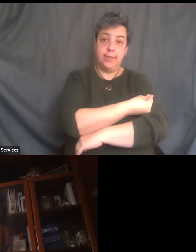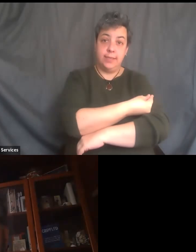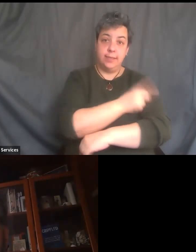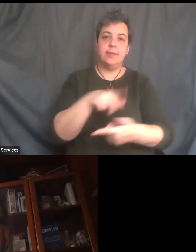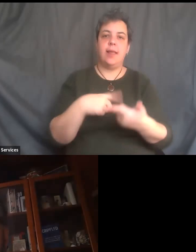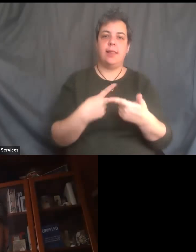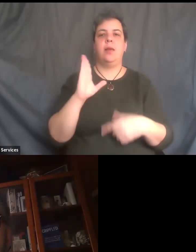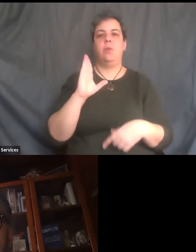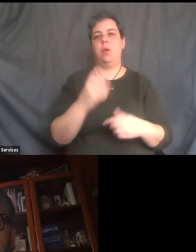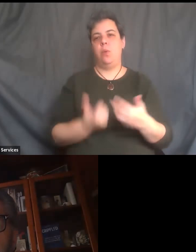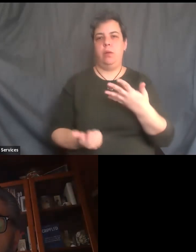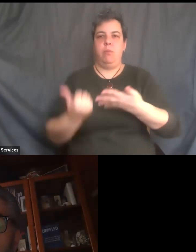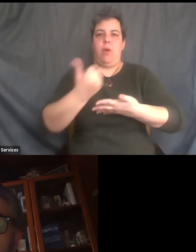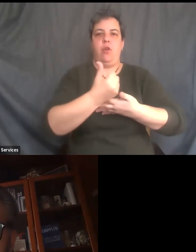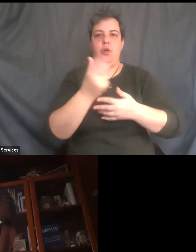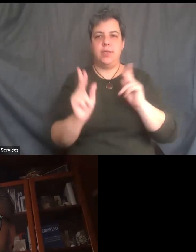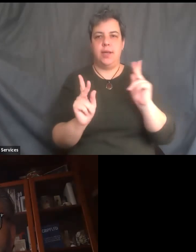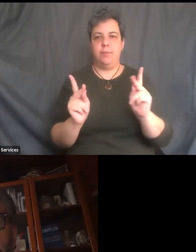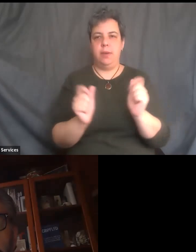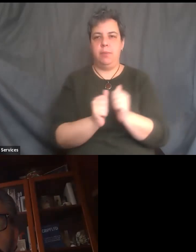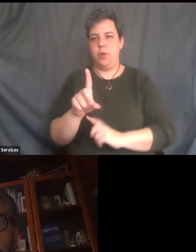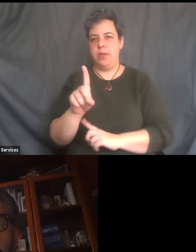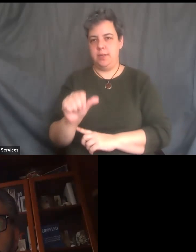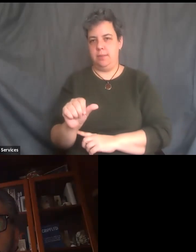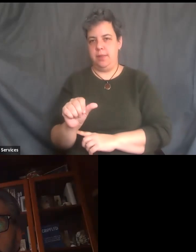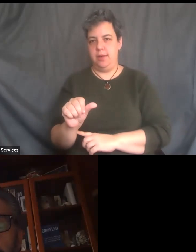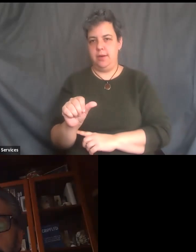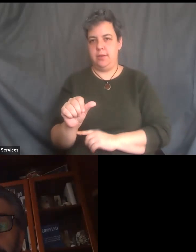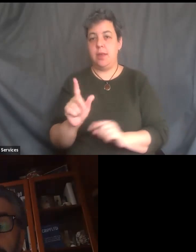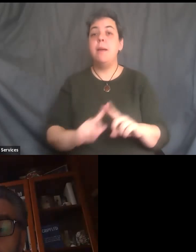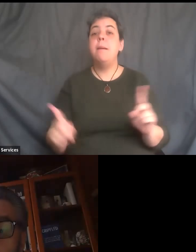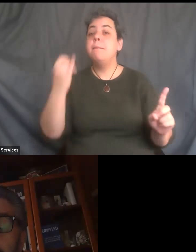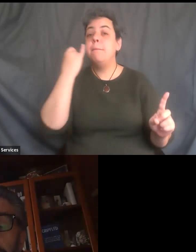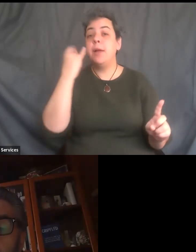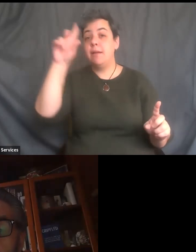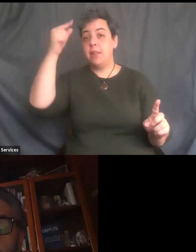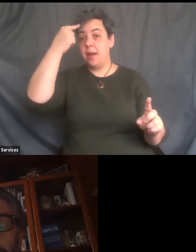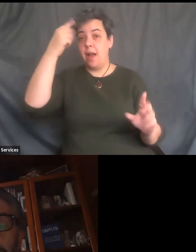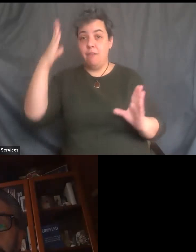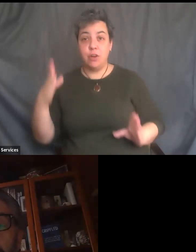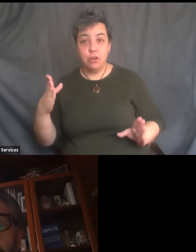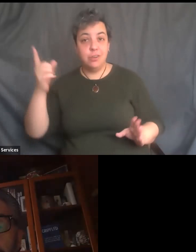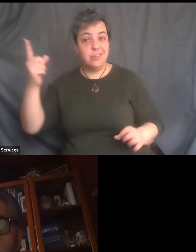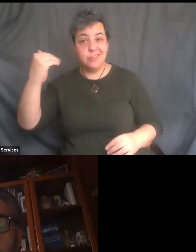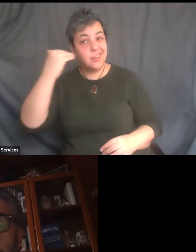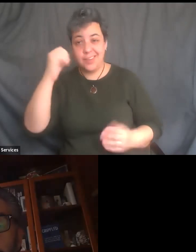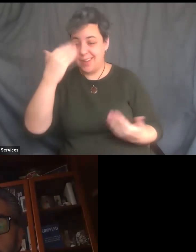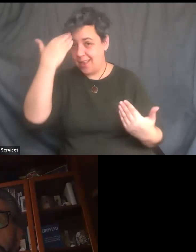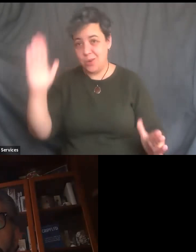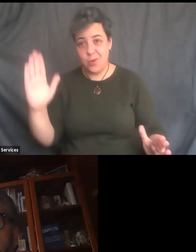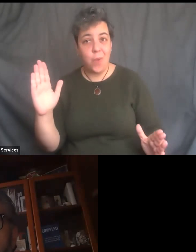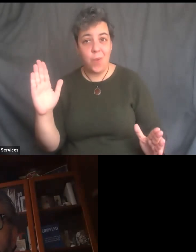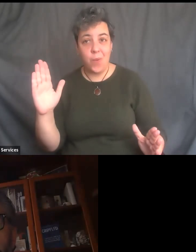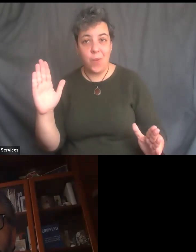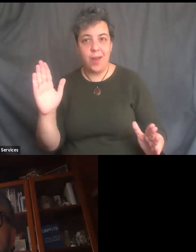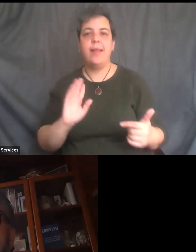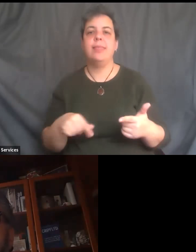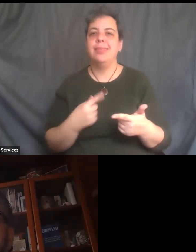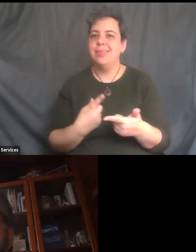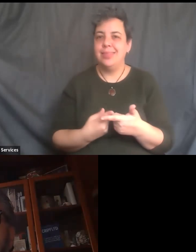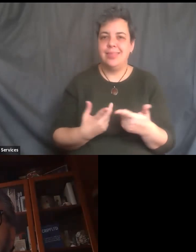it and people aren't hearing from constituents, it is very tough for you to